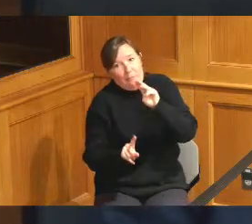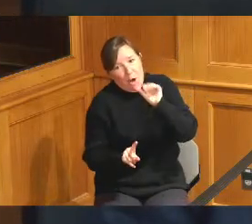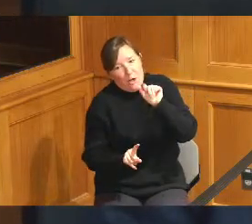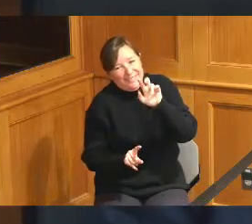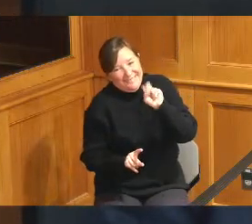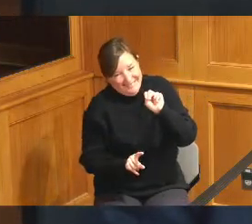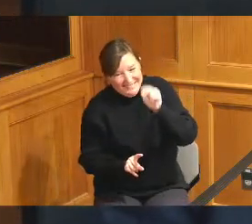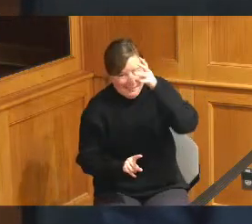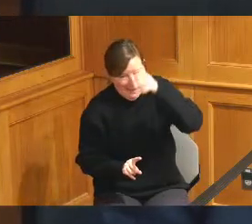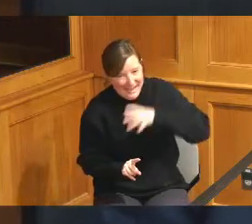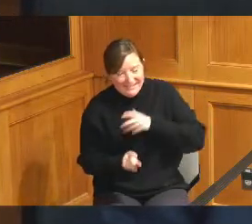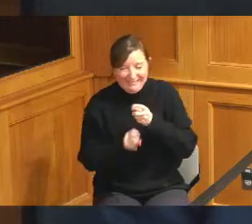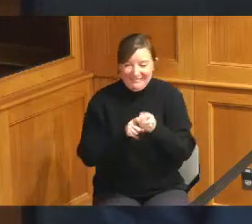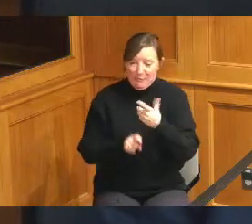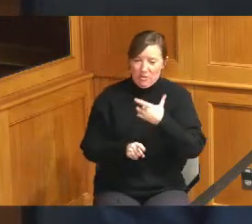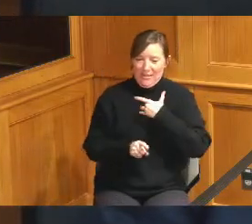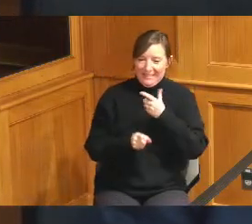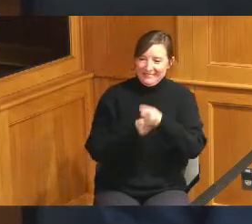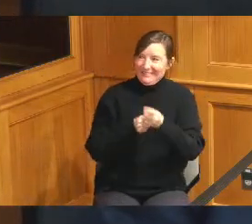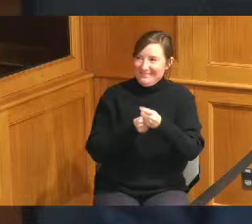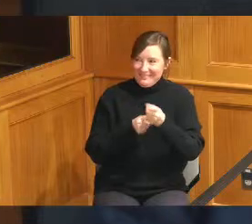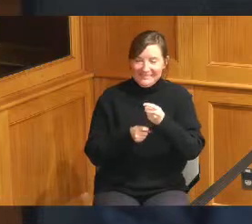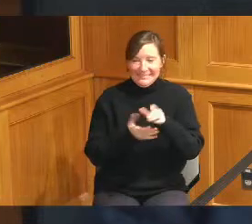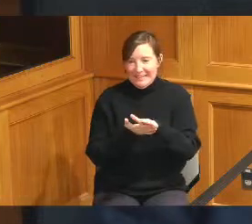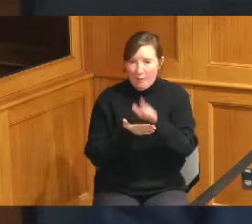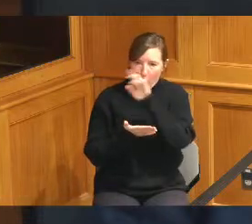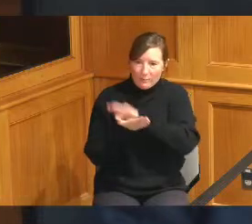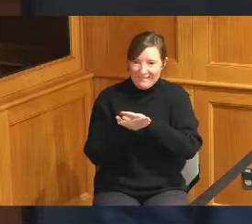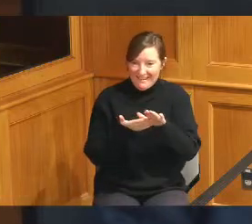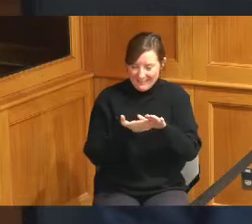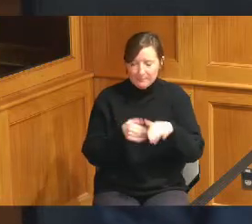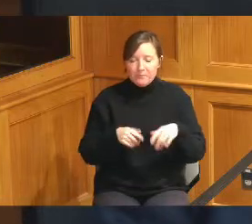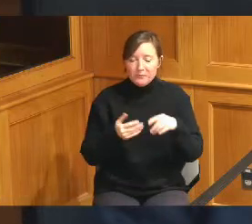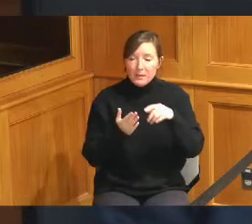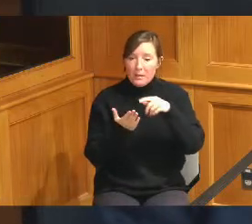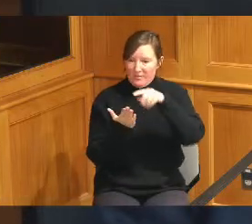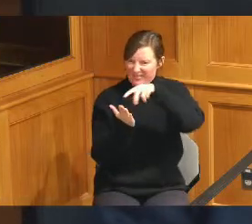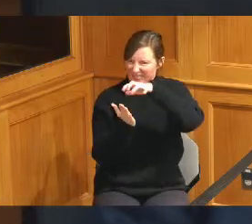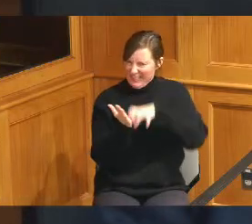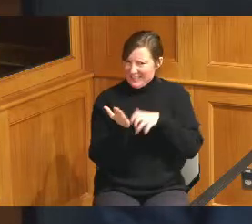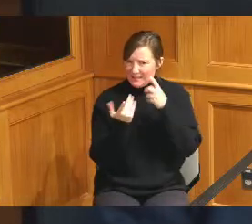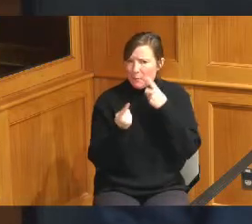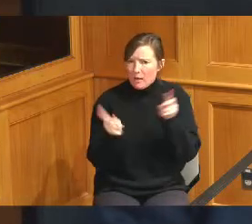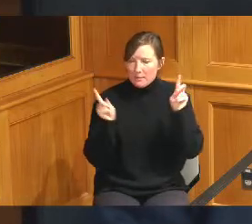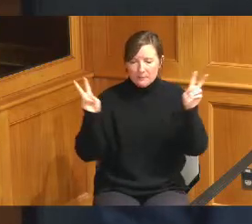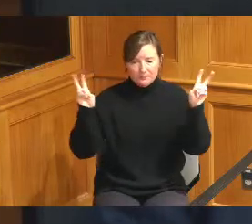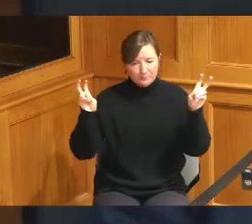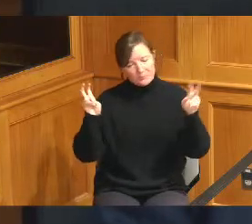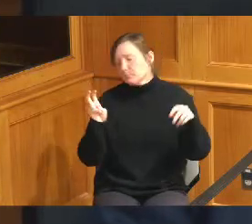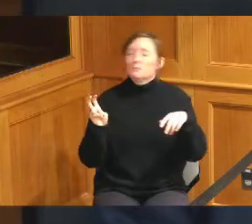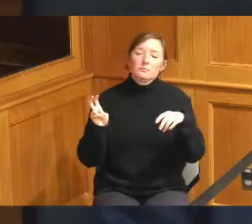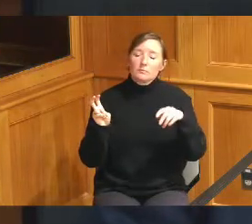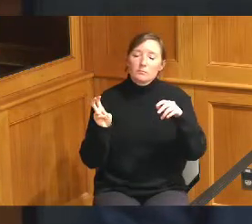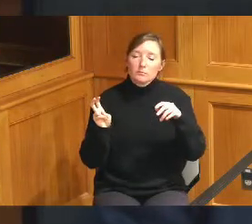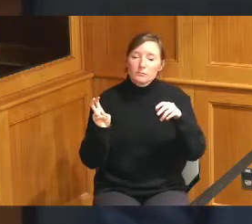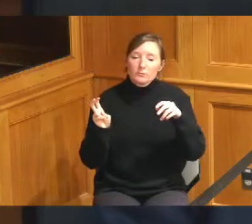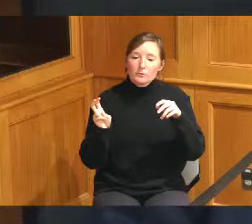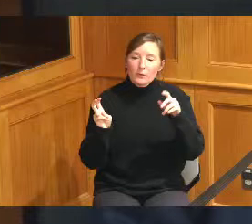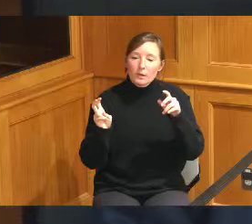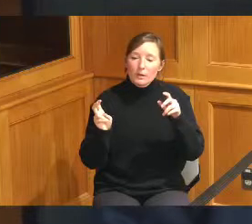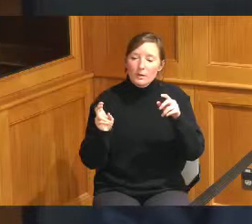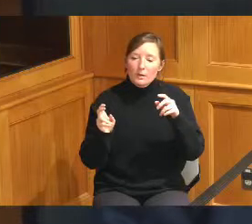Appreciate you doing that. So I'm just going to read through the proclamation. Whereas there's a